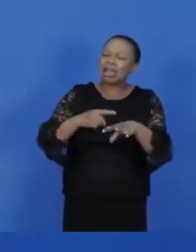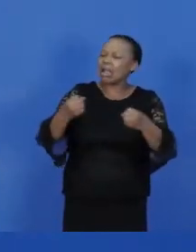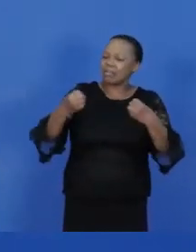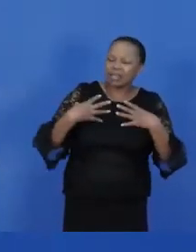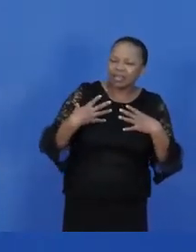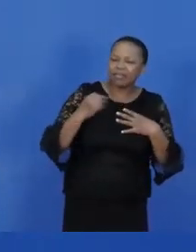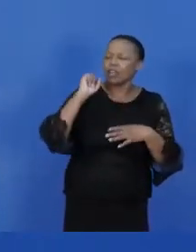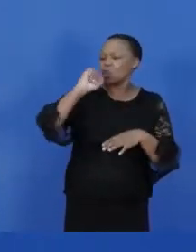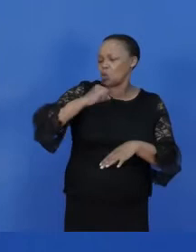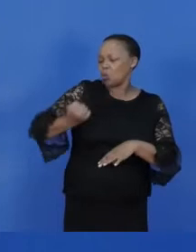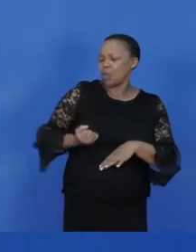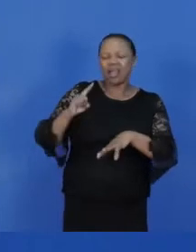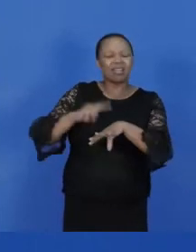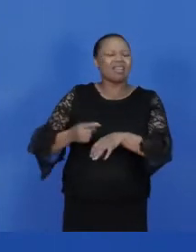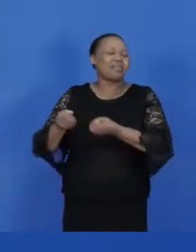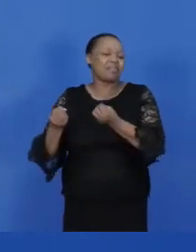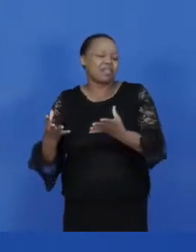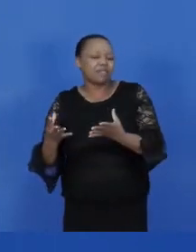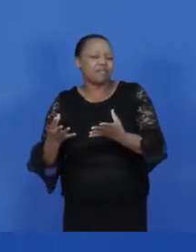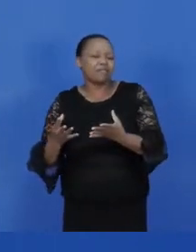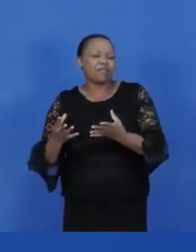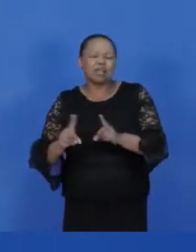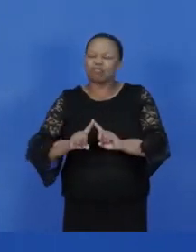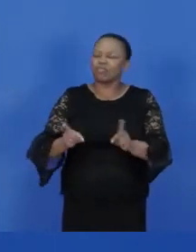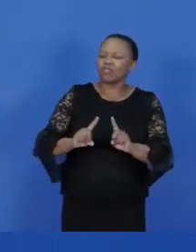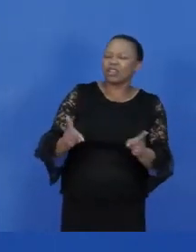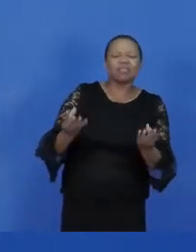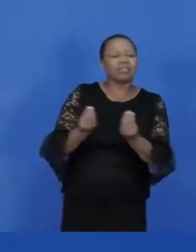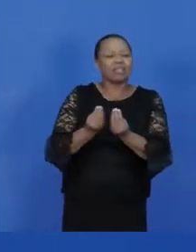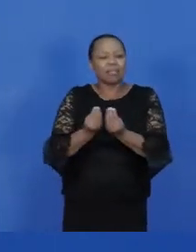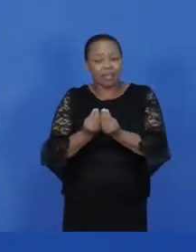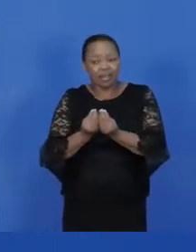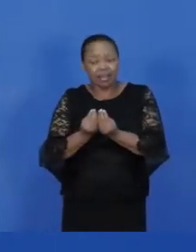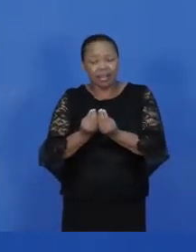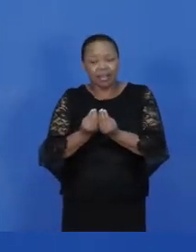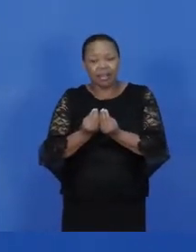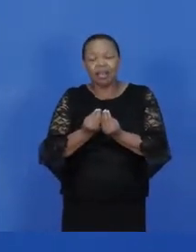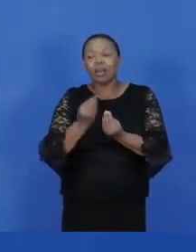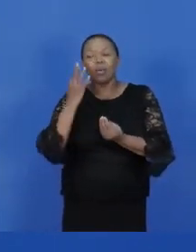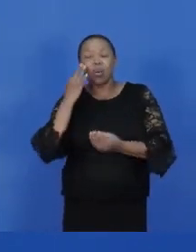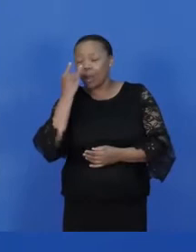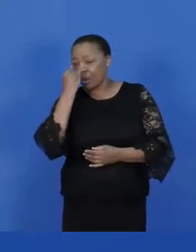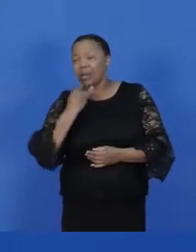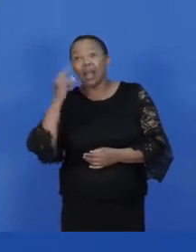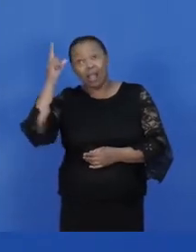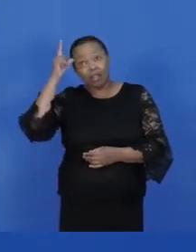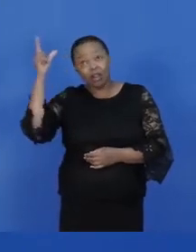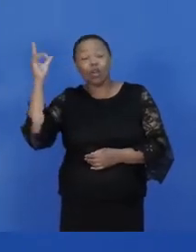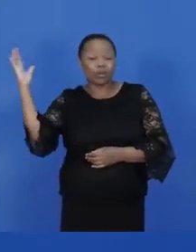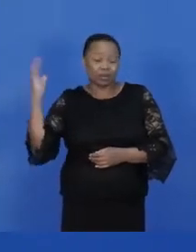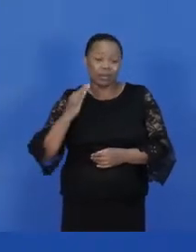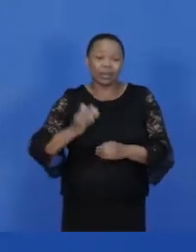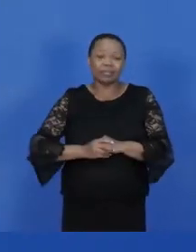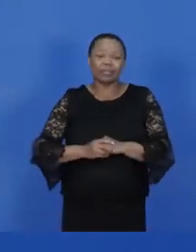yourself a chance, give your spouse a chance. And of course, in situations where there's crime, the Lord takes his course. That is very clear